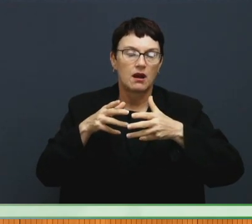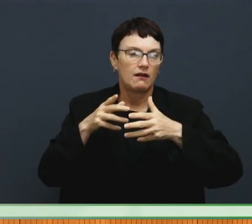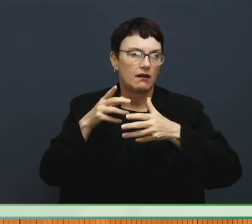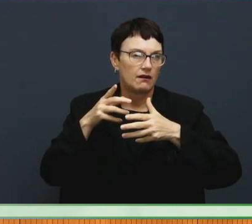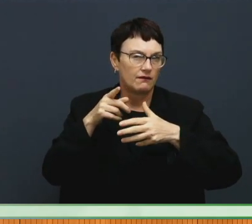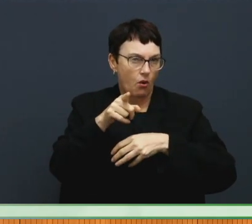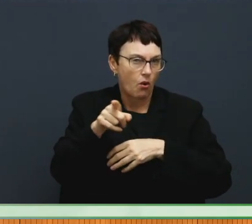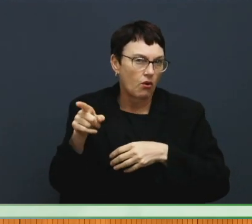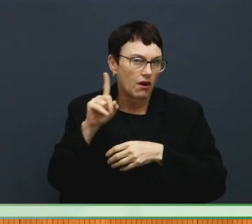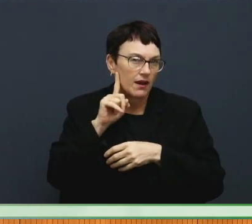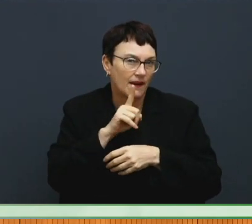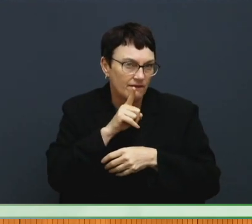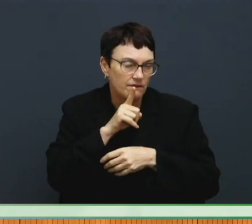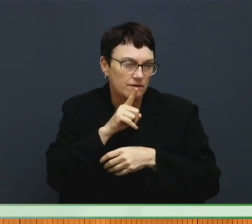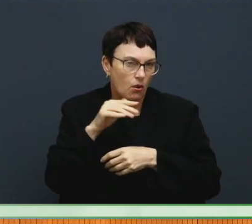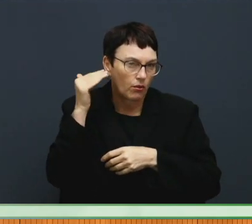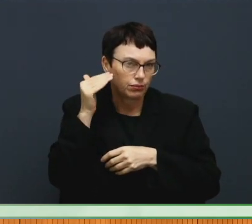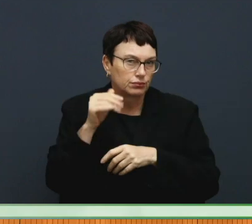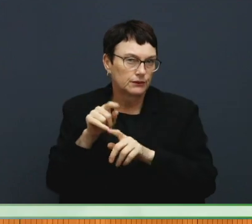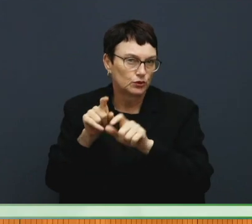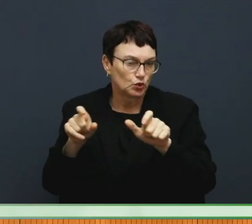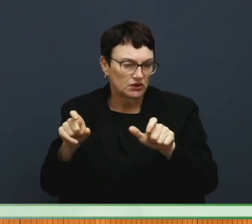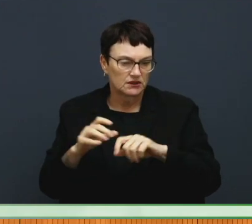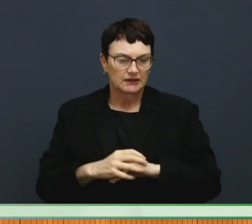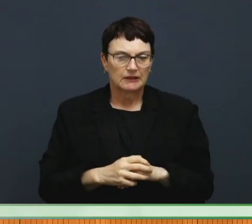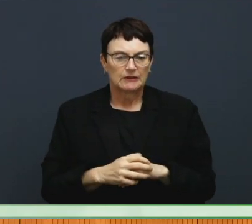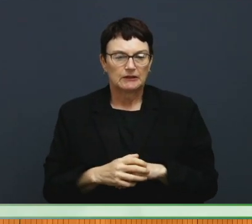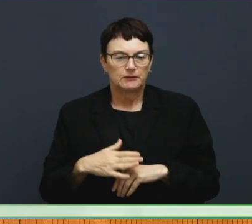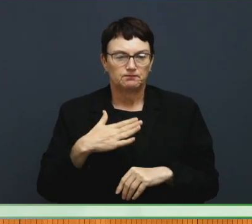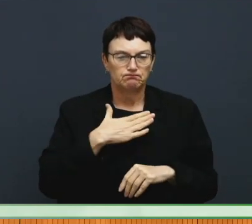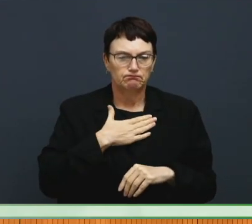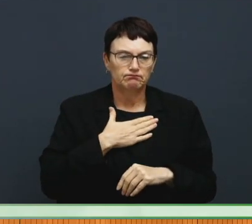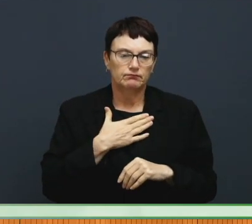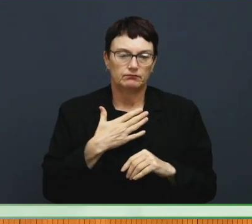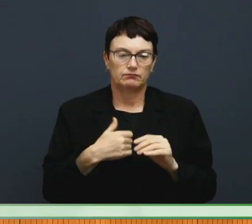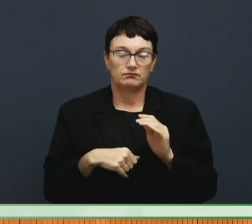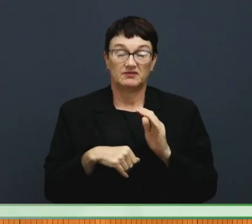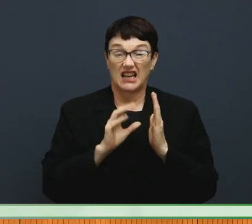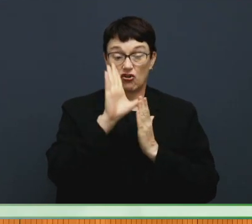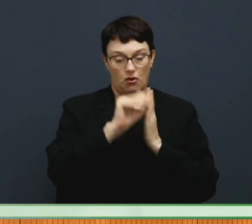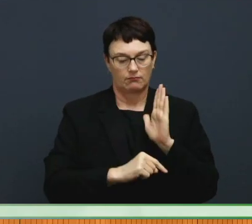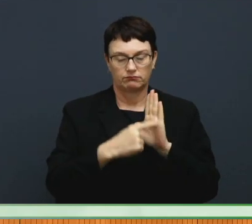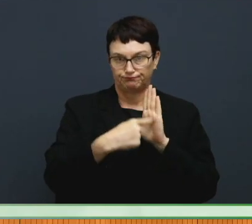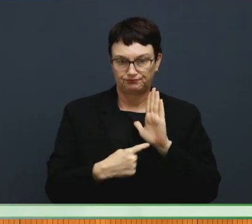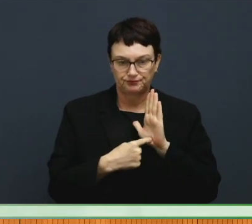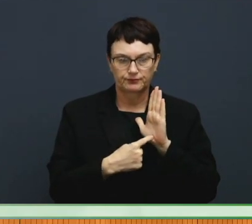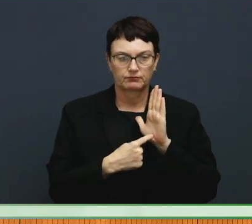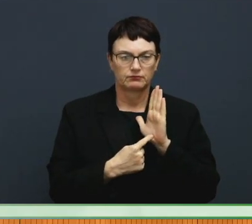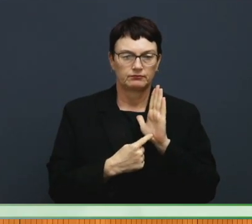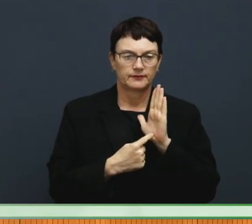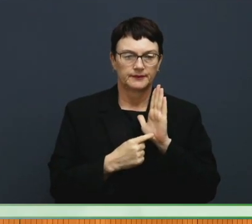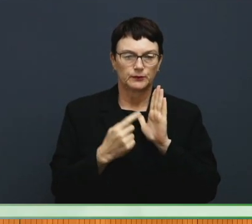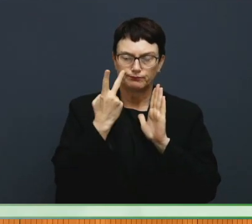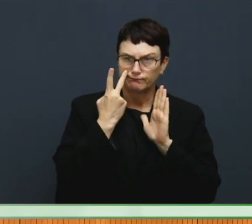into account the characteristics of hearing-impaired students and integrates